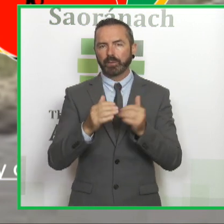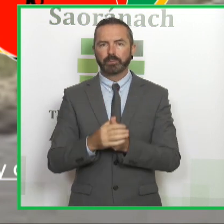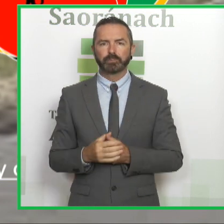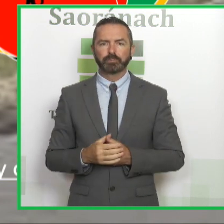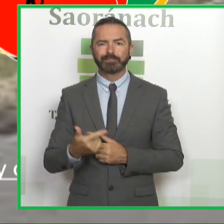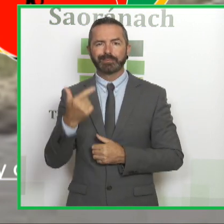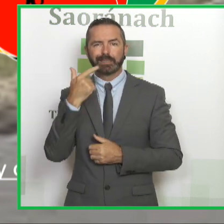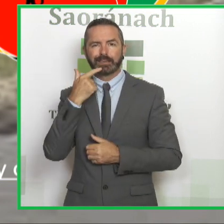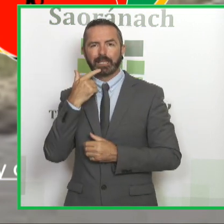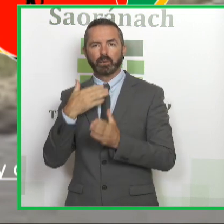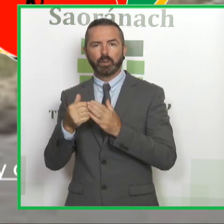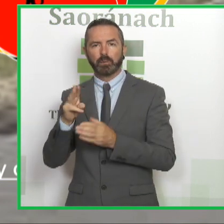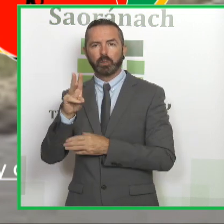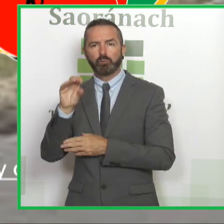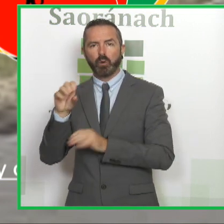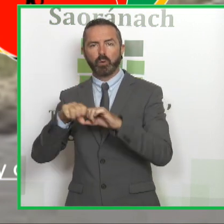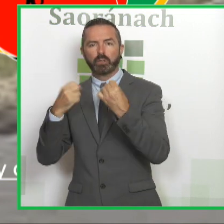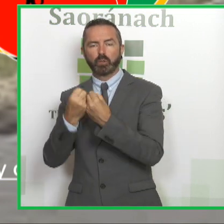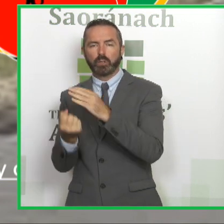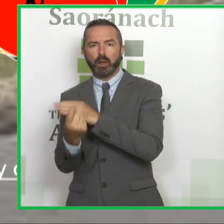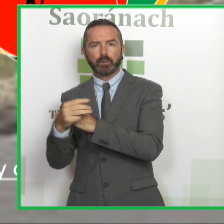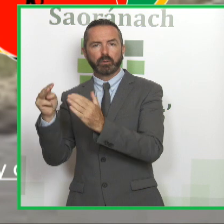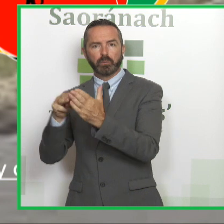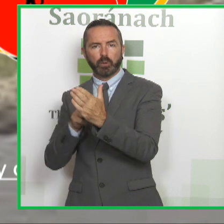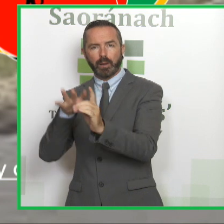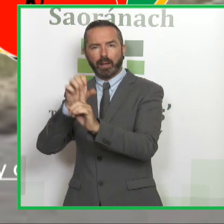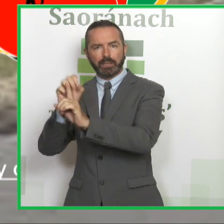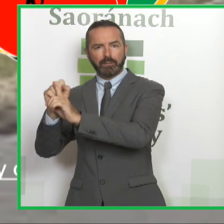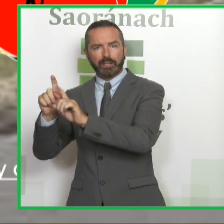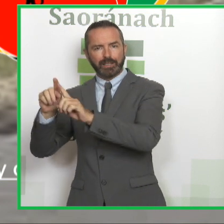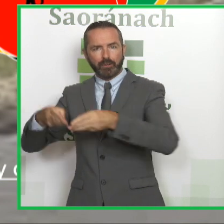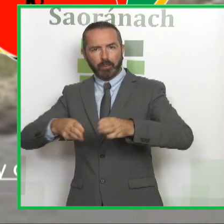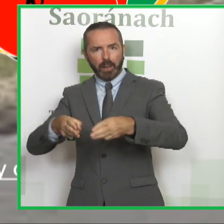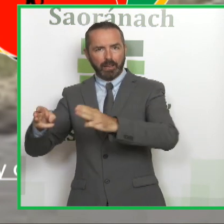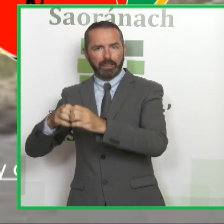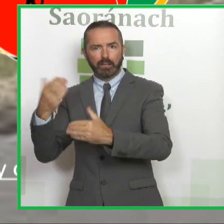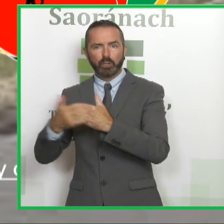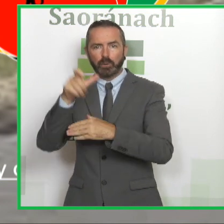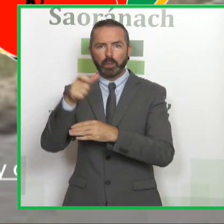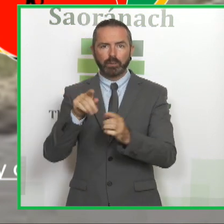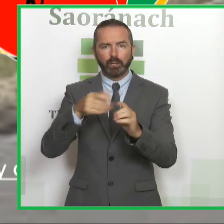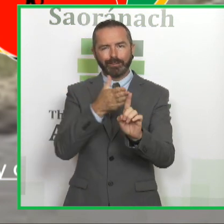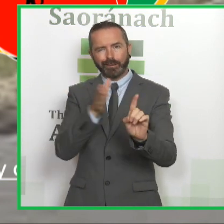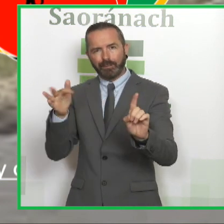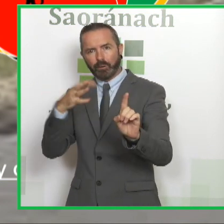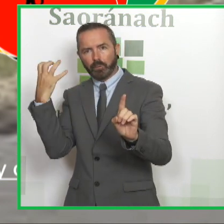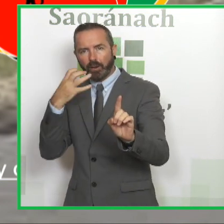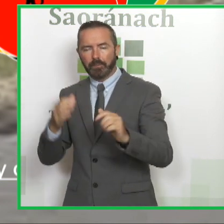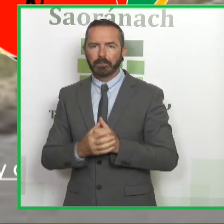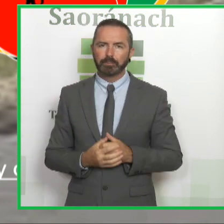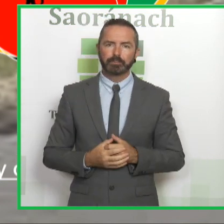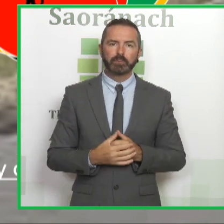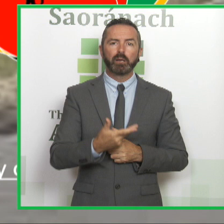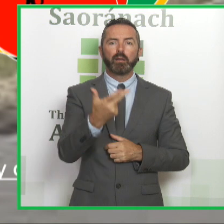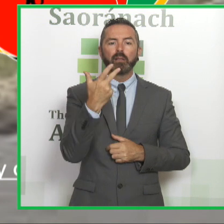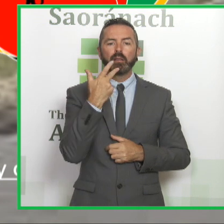The second is a pro-social opportunities program, which identifies individual pathways for each young person away from crime. The third is a